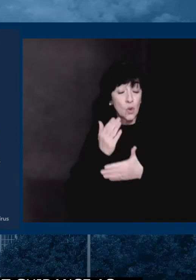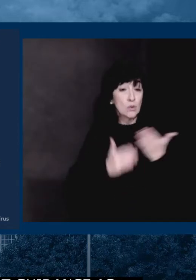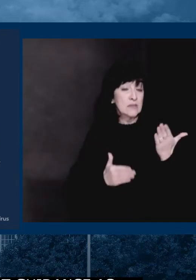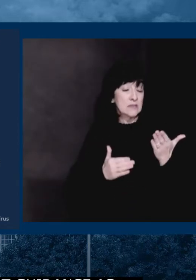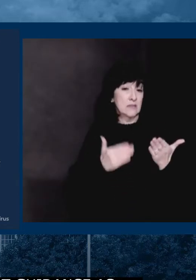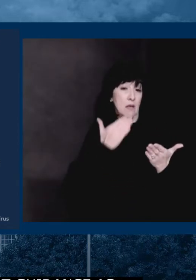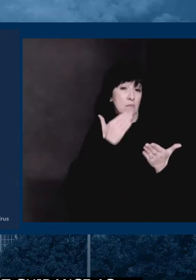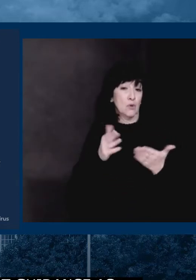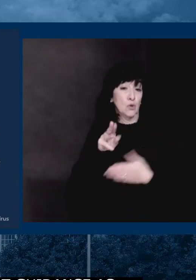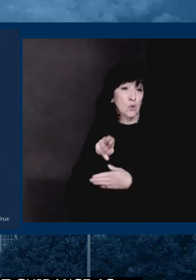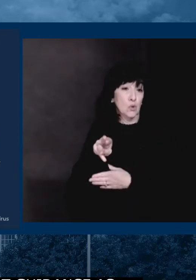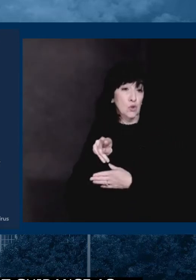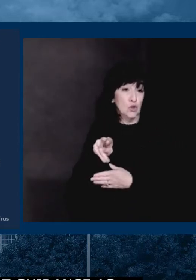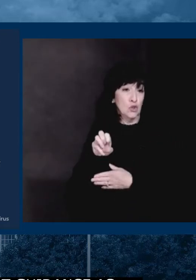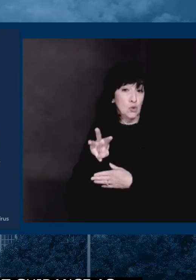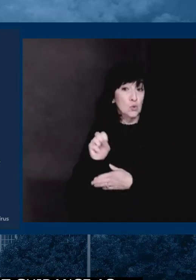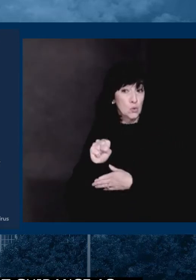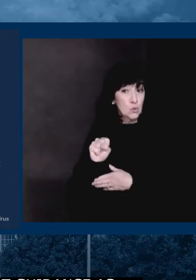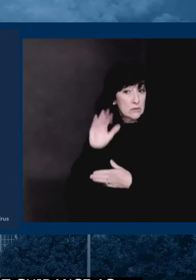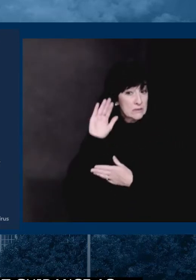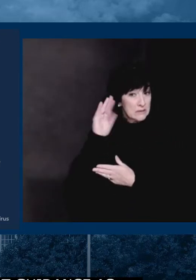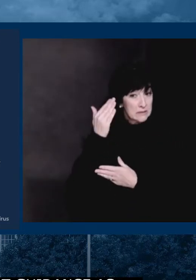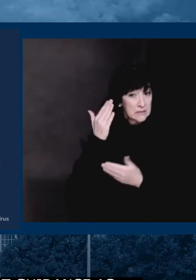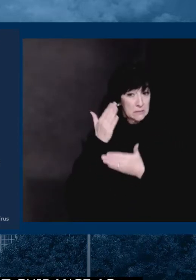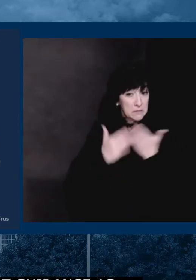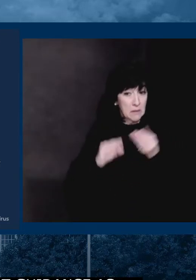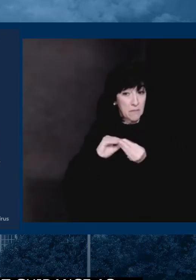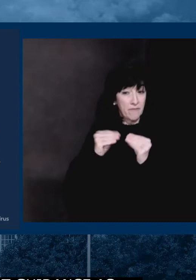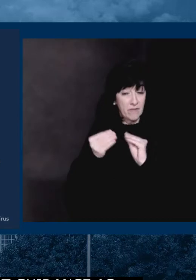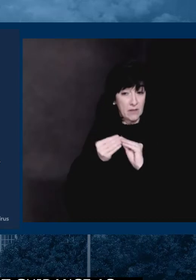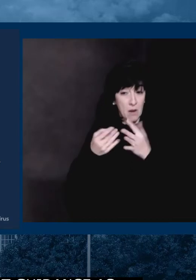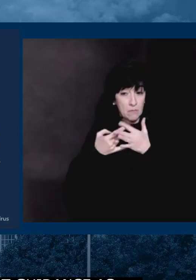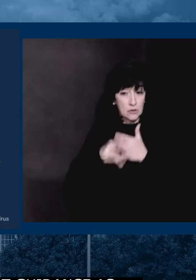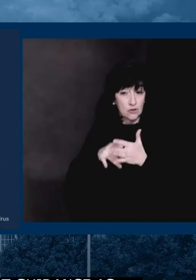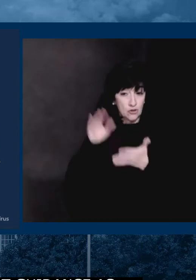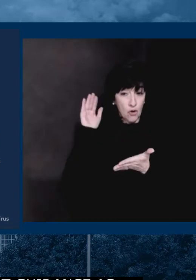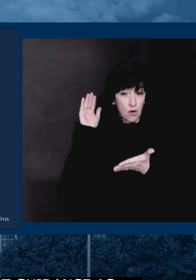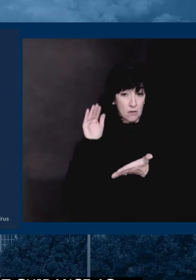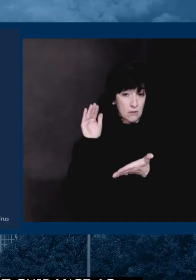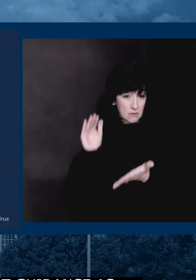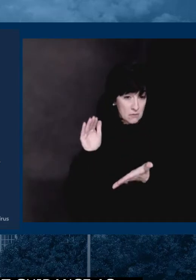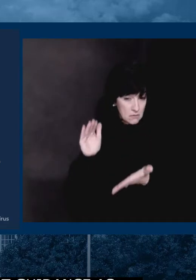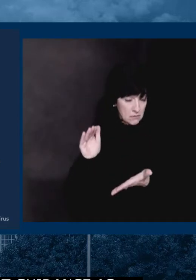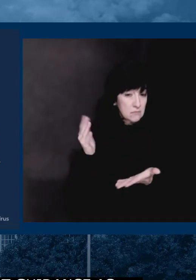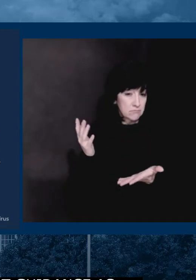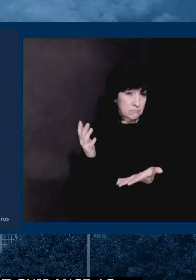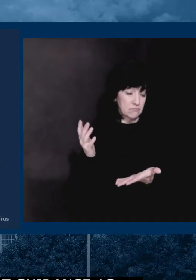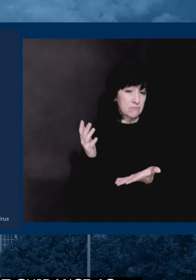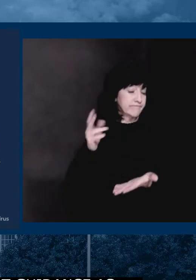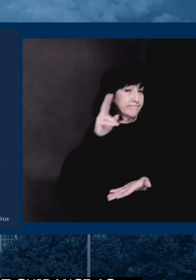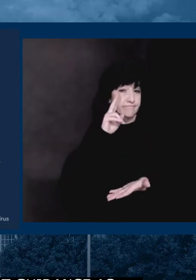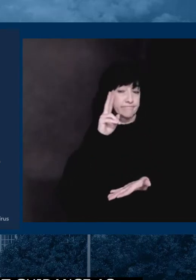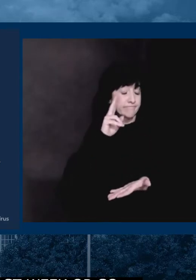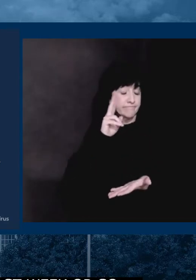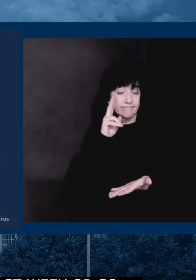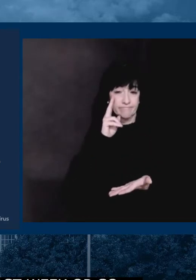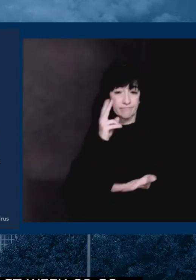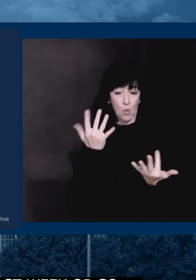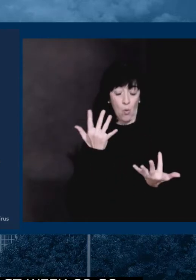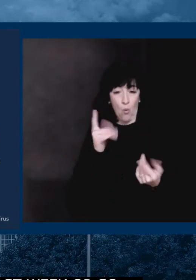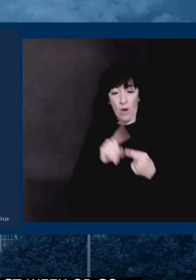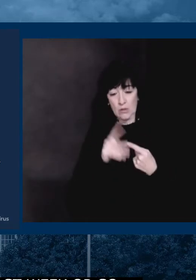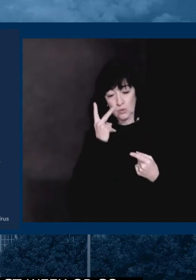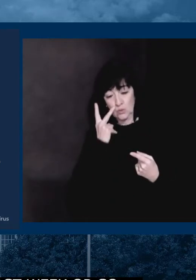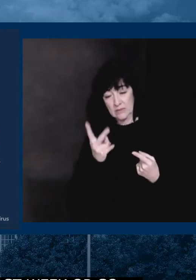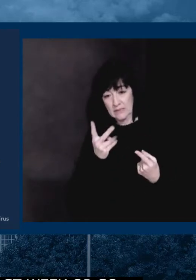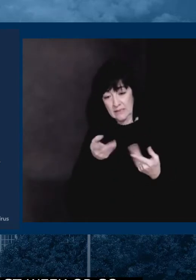things seem to be flattening out. But again, time will tell as we move out of this Christmas week into the new year